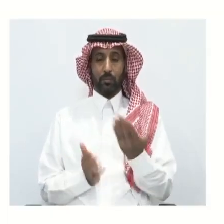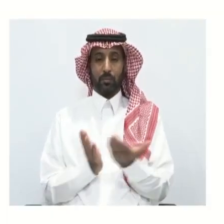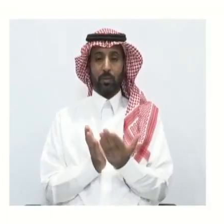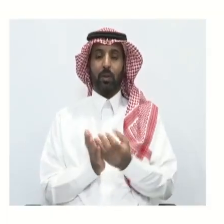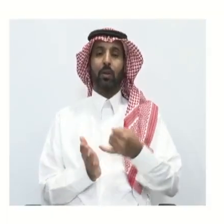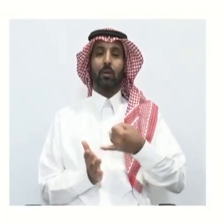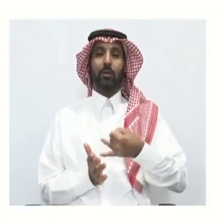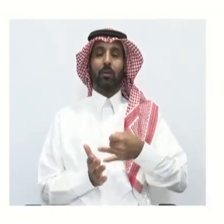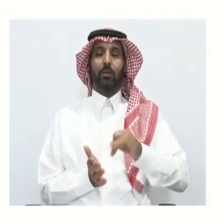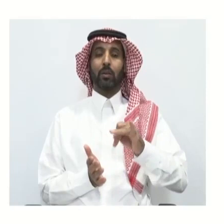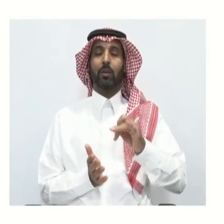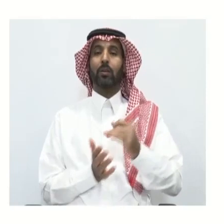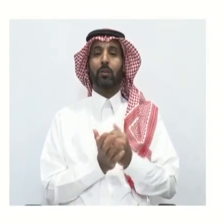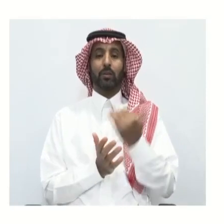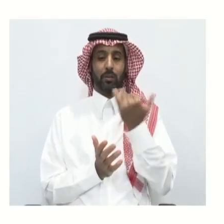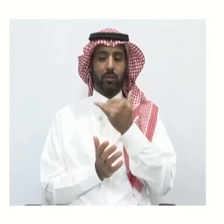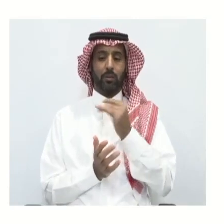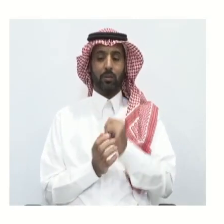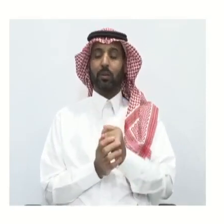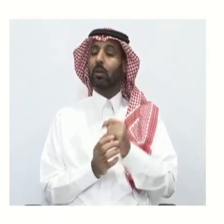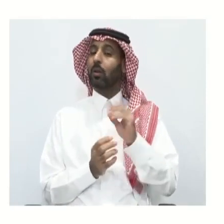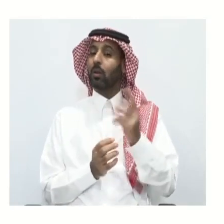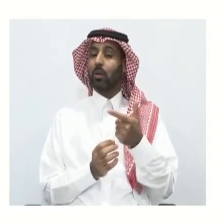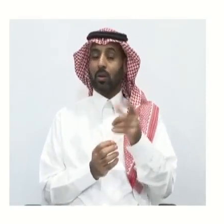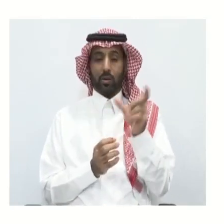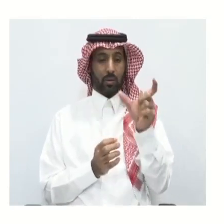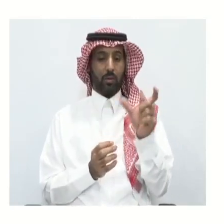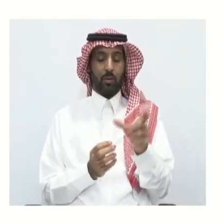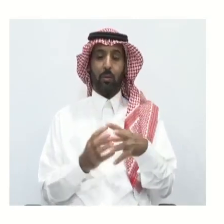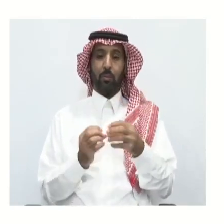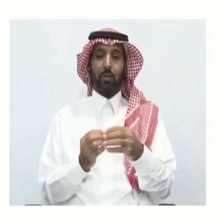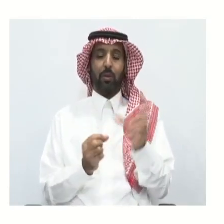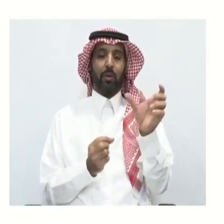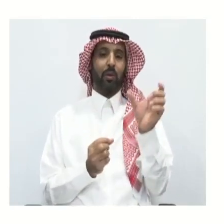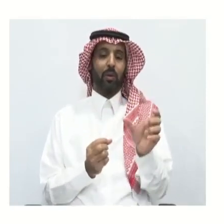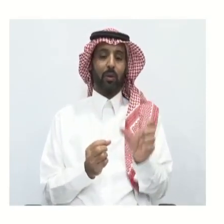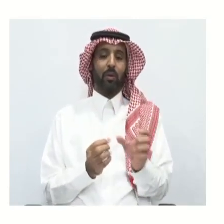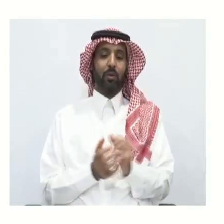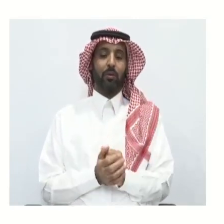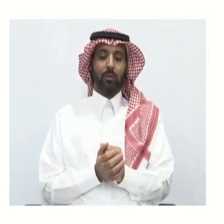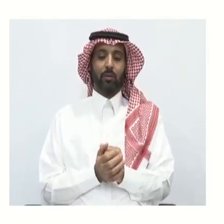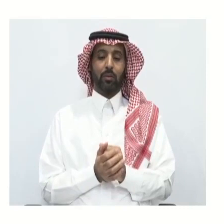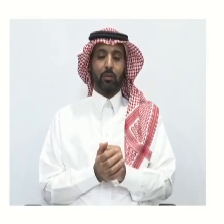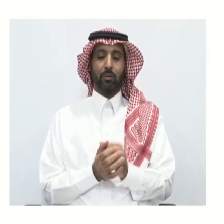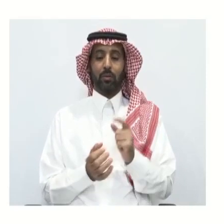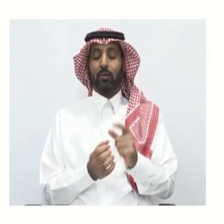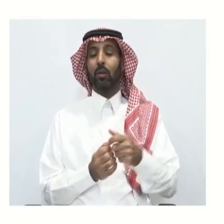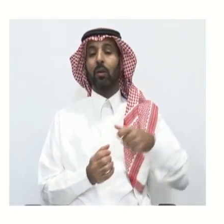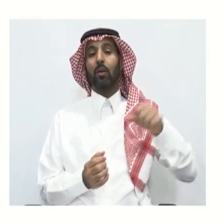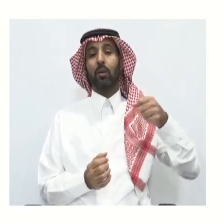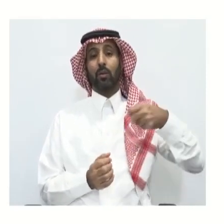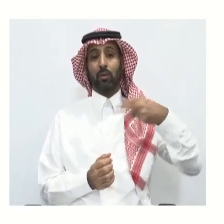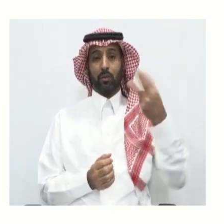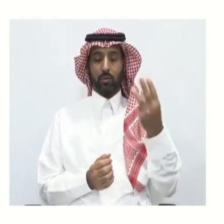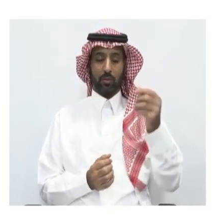will be Unit 3, Form, Meaning and Function. And I want you to pay extra attention to this lesson because it contains